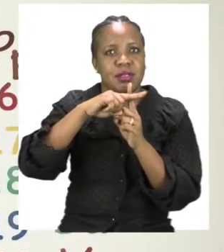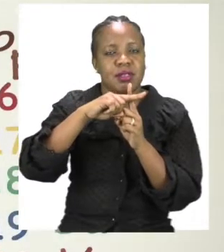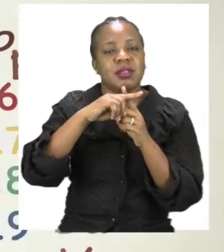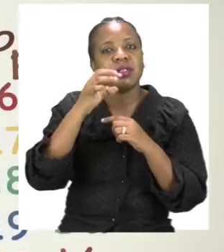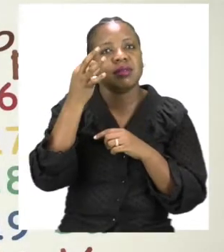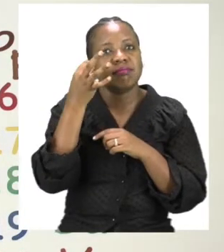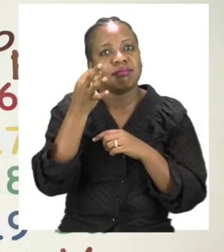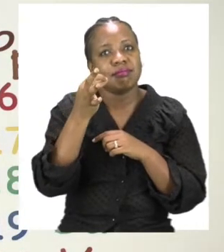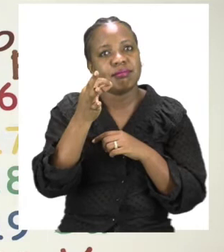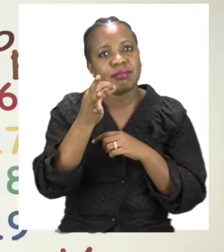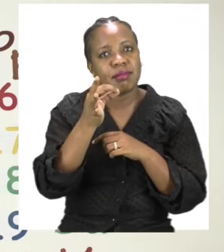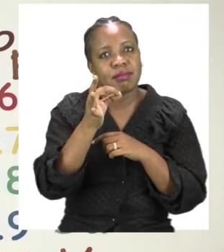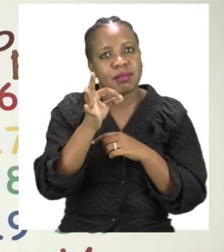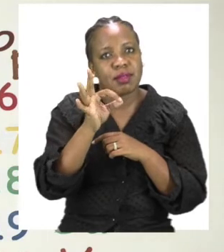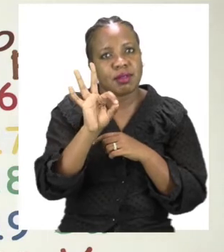9